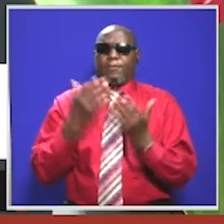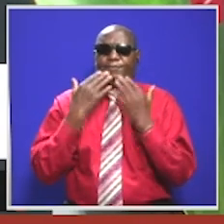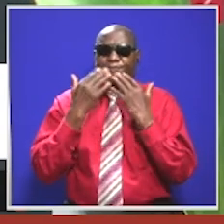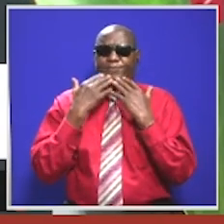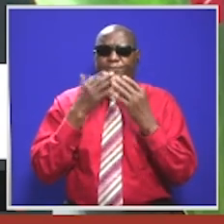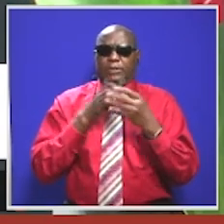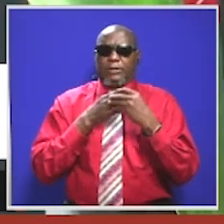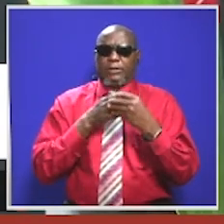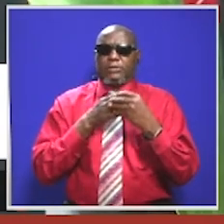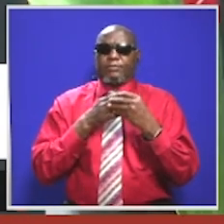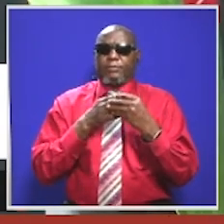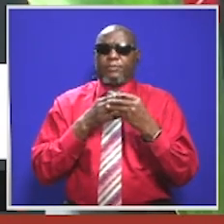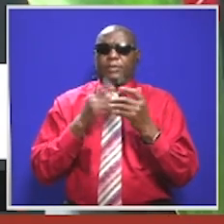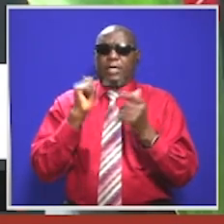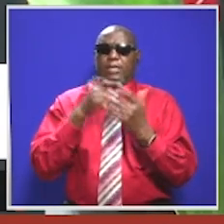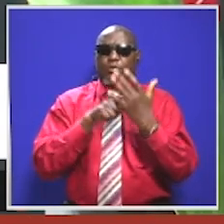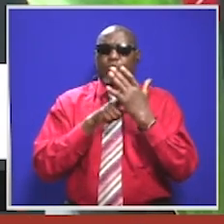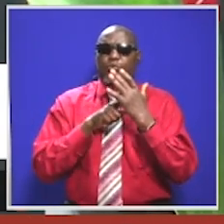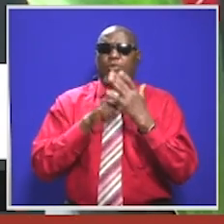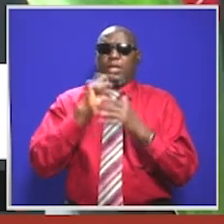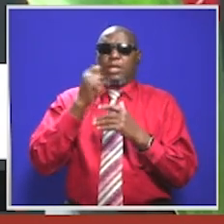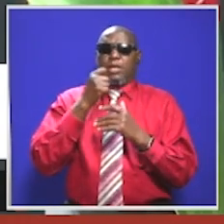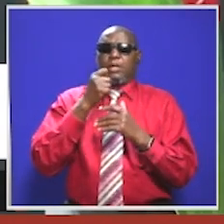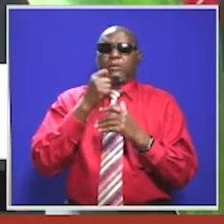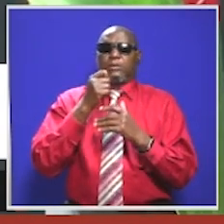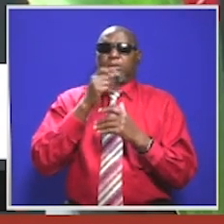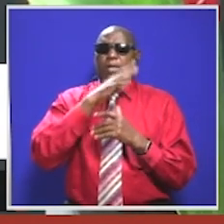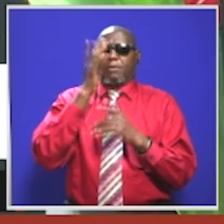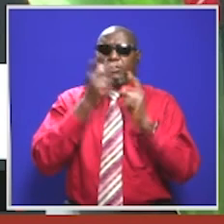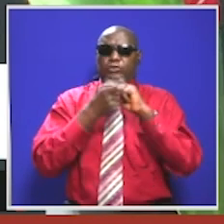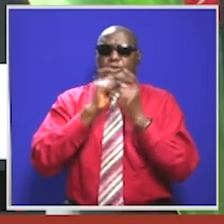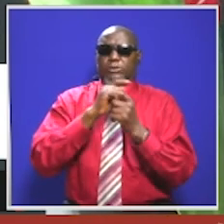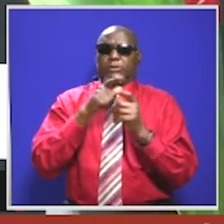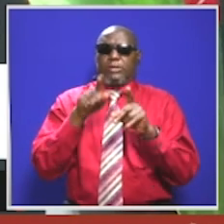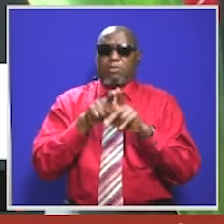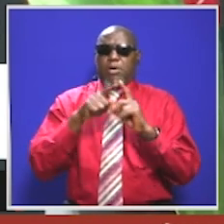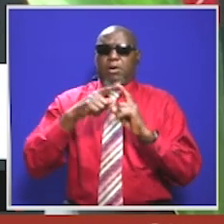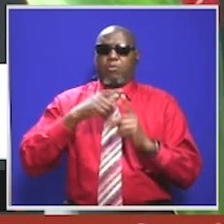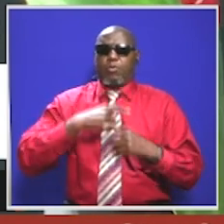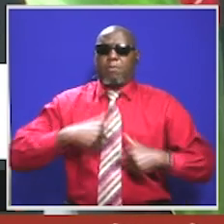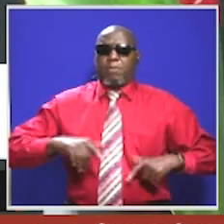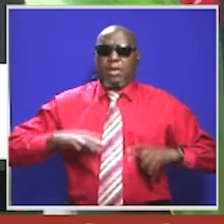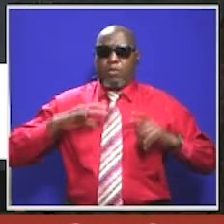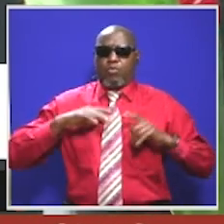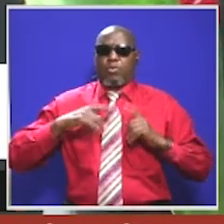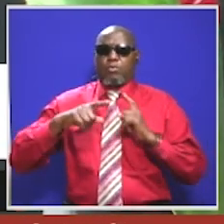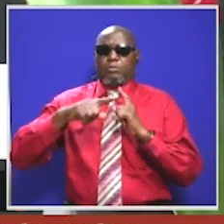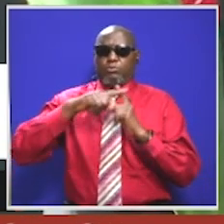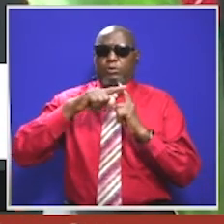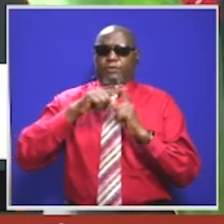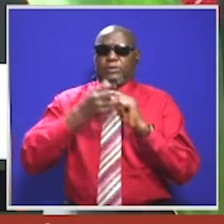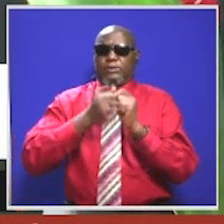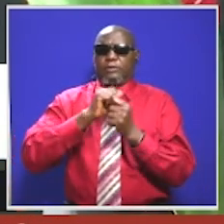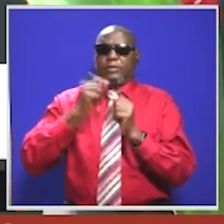on climate change. We're also proud about the positive impact that Wellcome has on the ground, the institute in